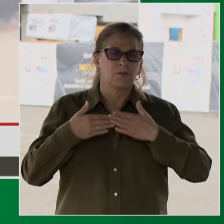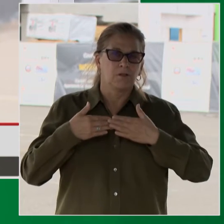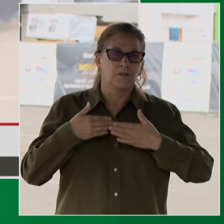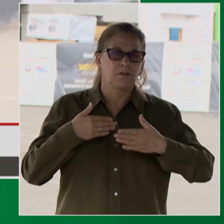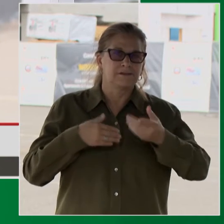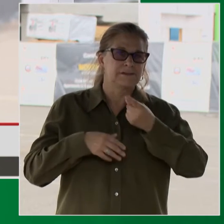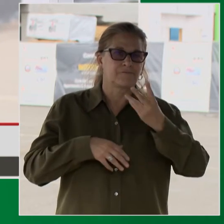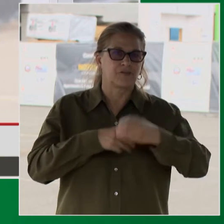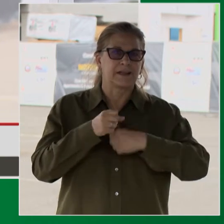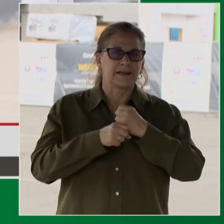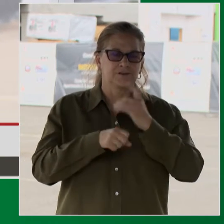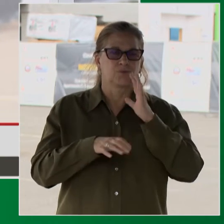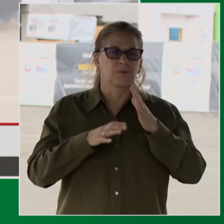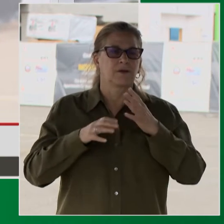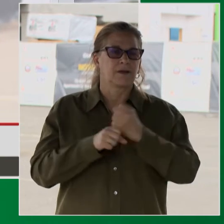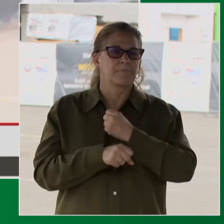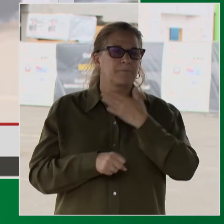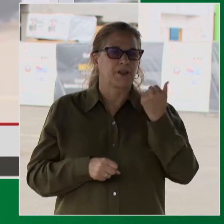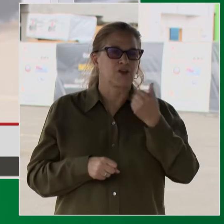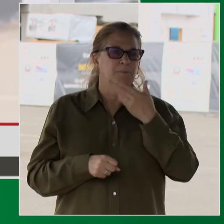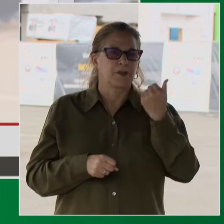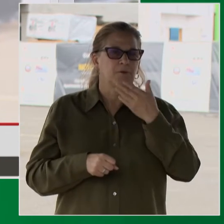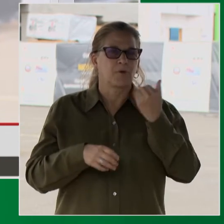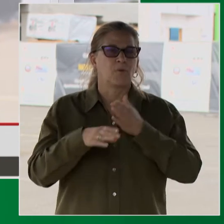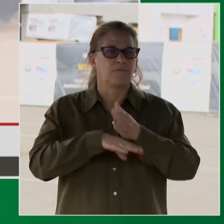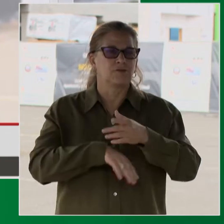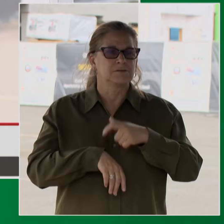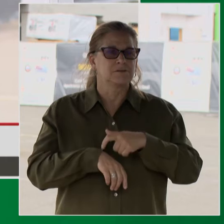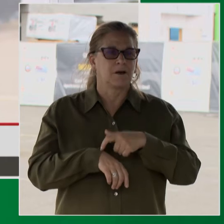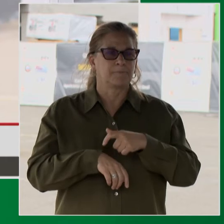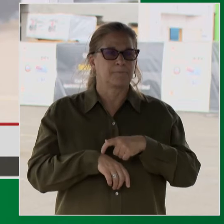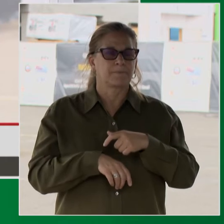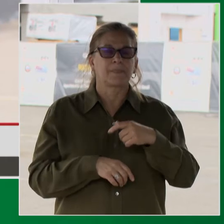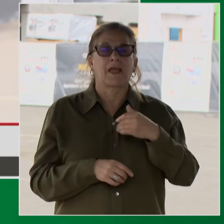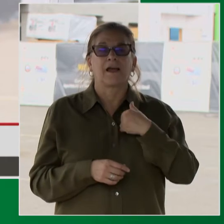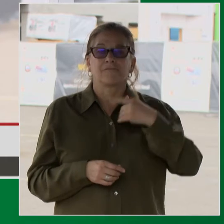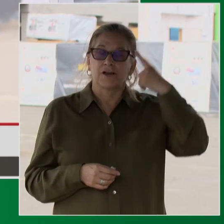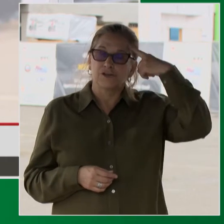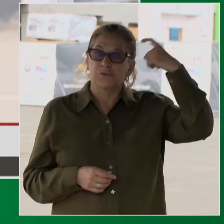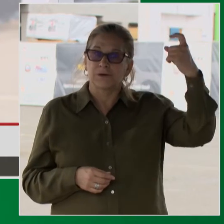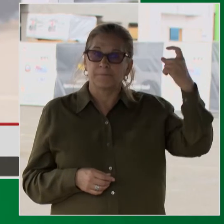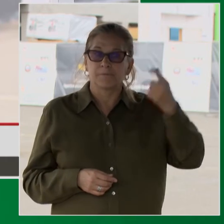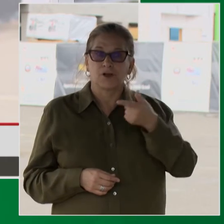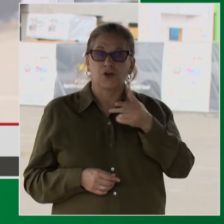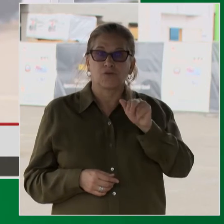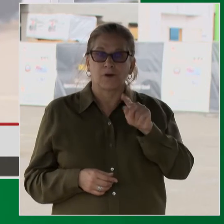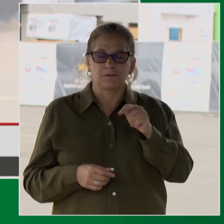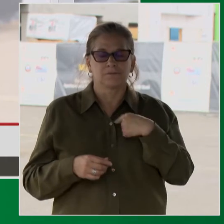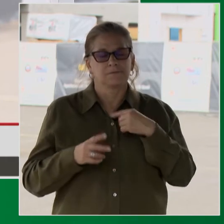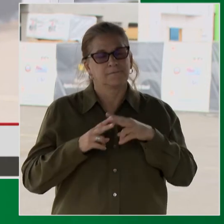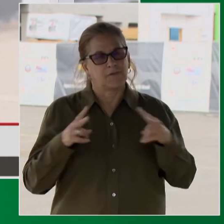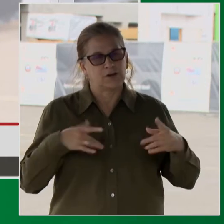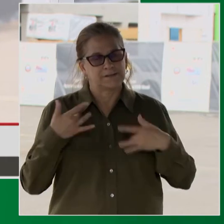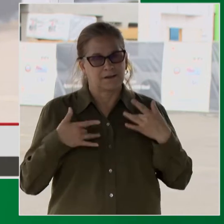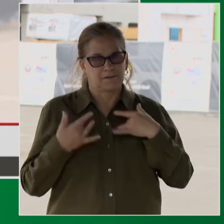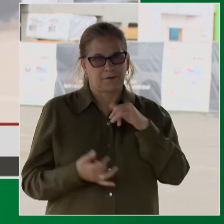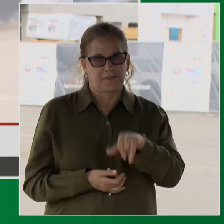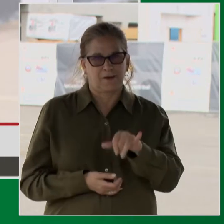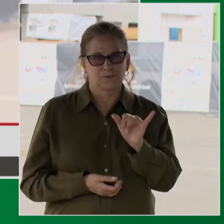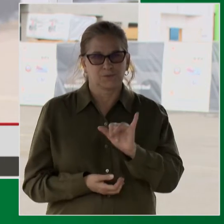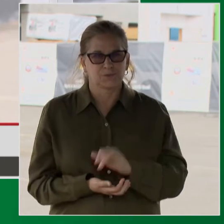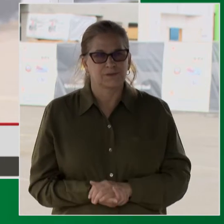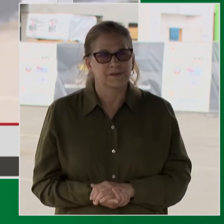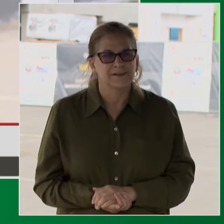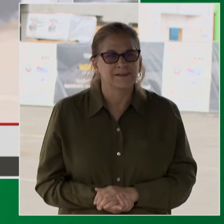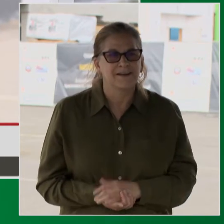successful program. So being able to continue the DREAM grants is something that we are really, really excited about. I could go on and